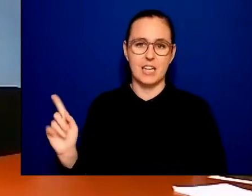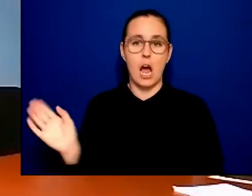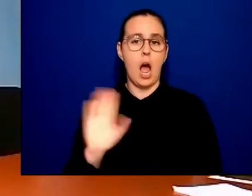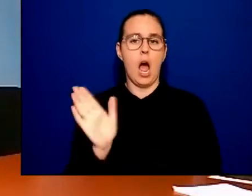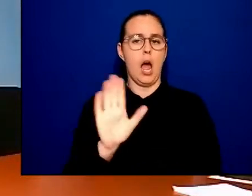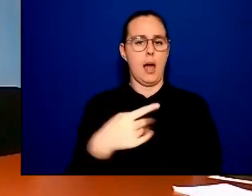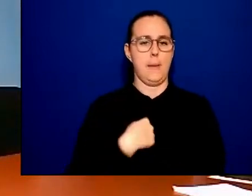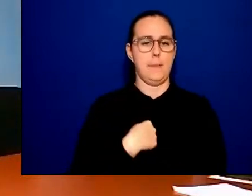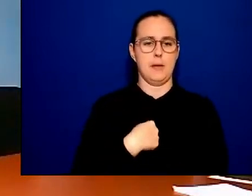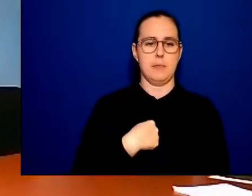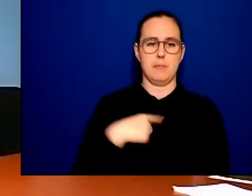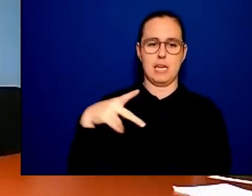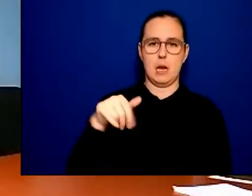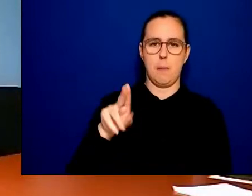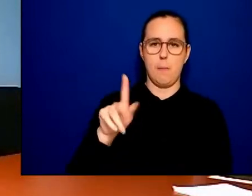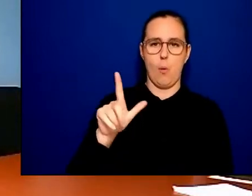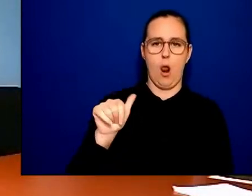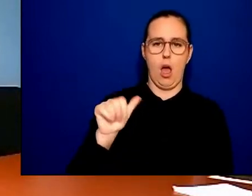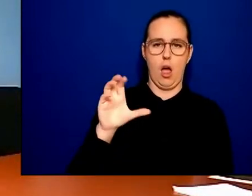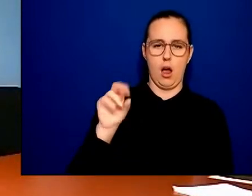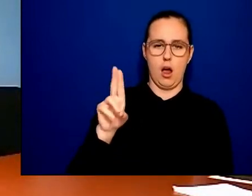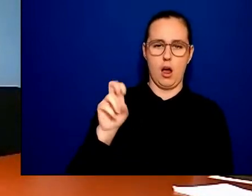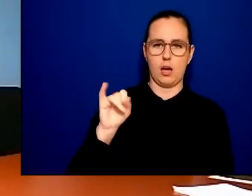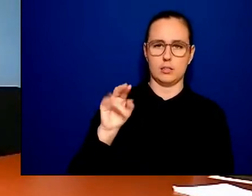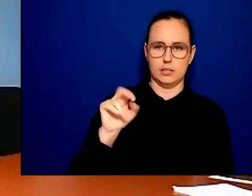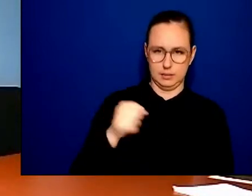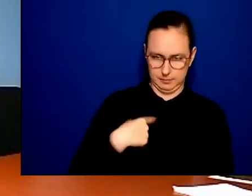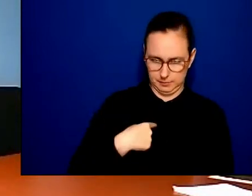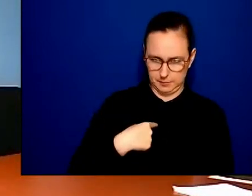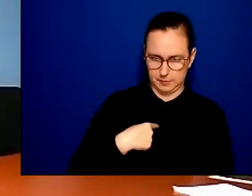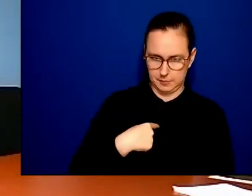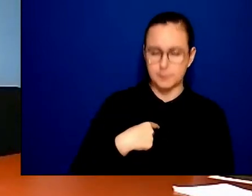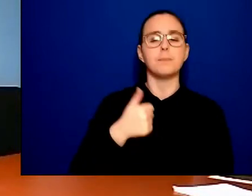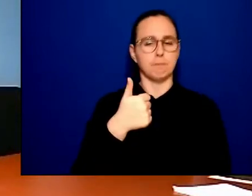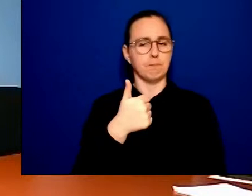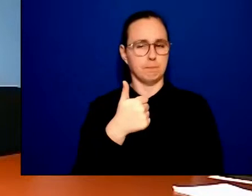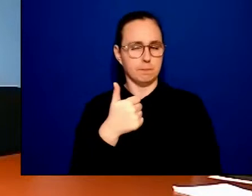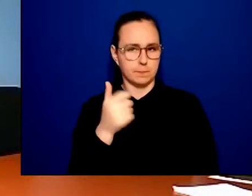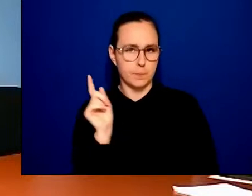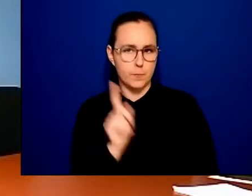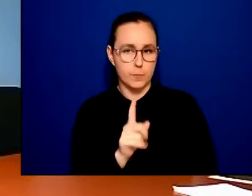Thank you. Thanks. So we are working very closely with Search and Rescue and the